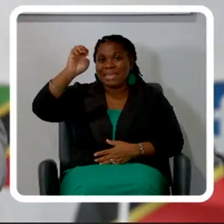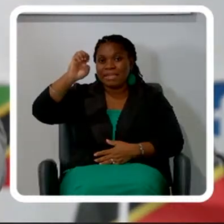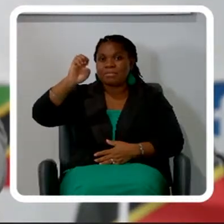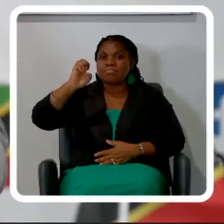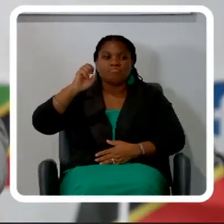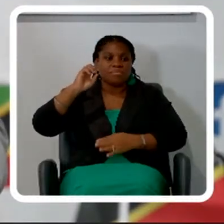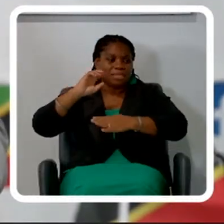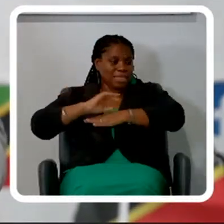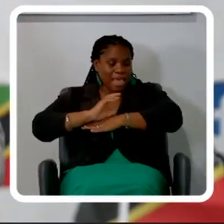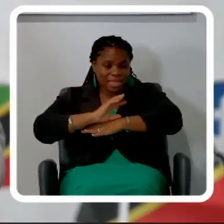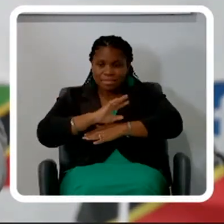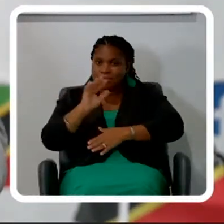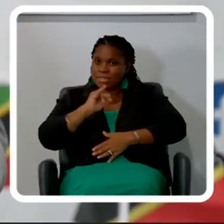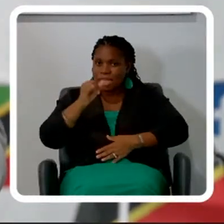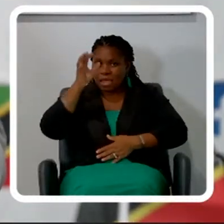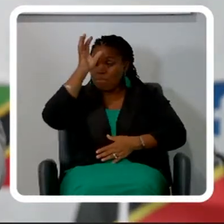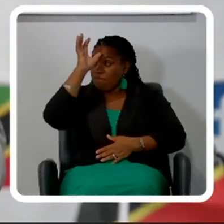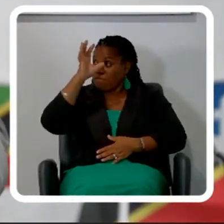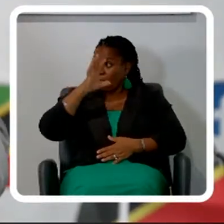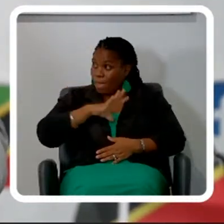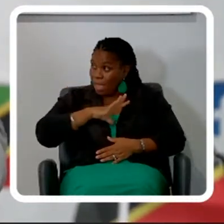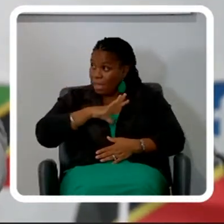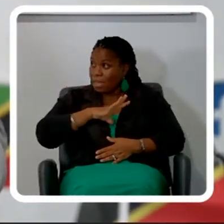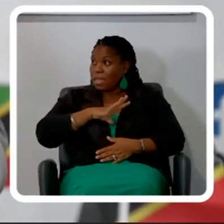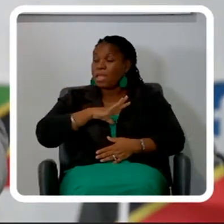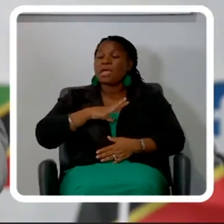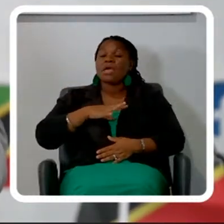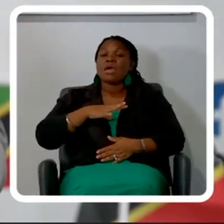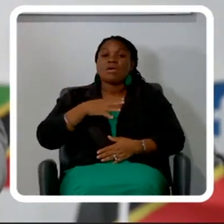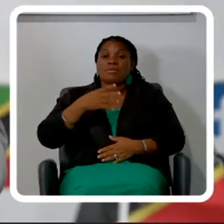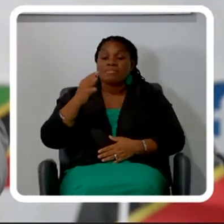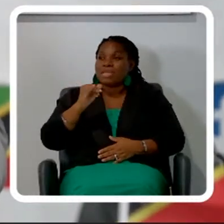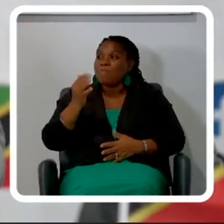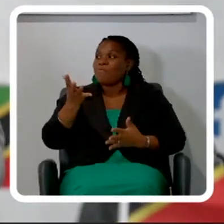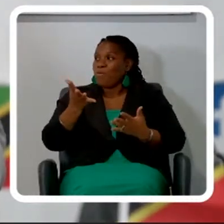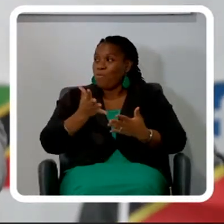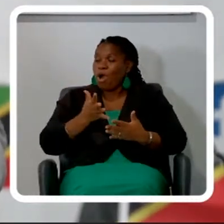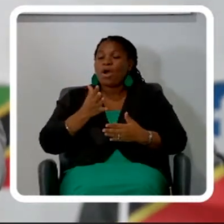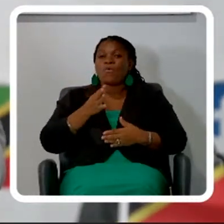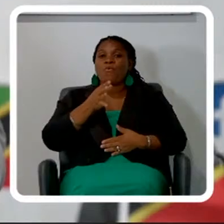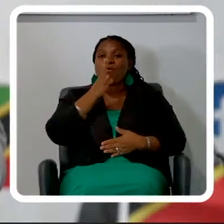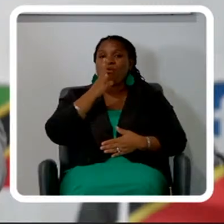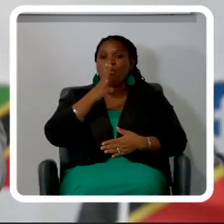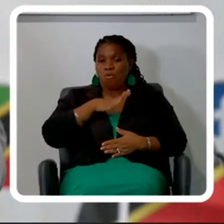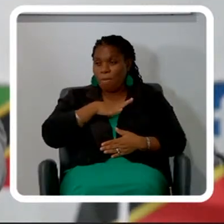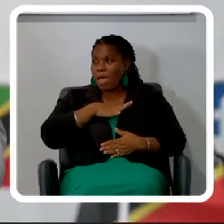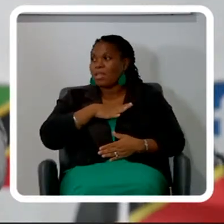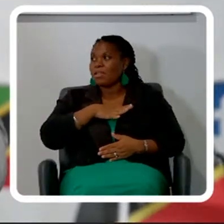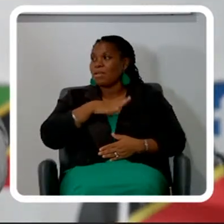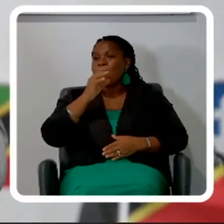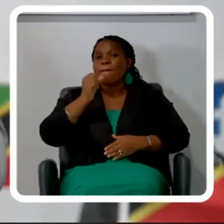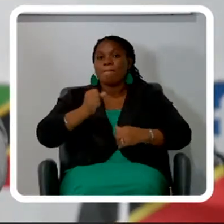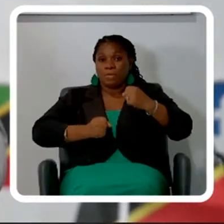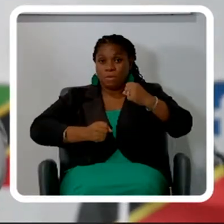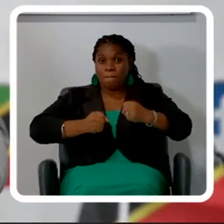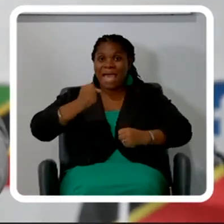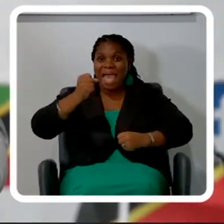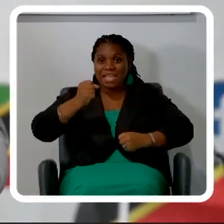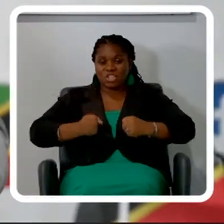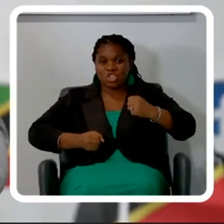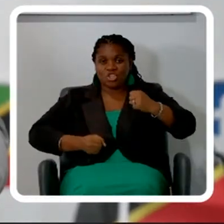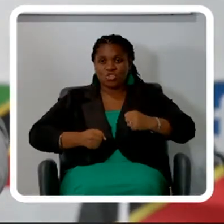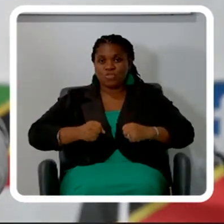for the men here, maybe if we ask the women to walk with us, they will walk with us because we walk with them. So a unified approach.